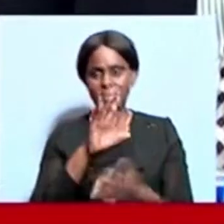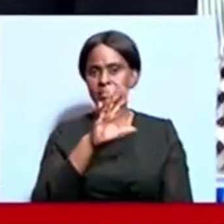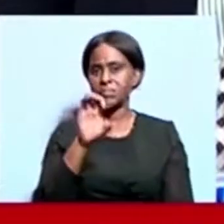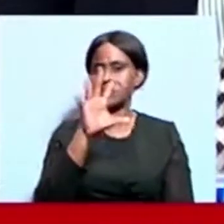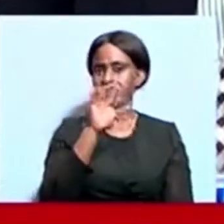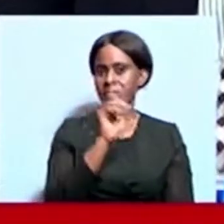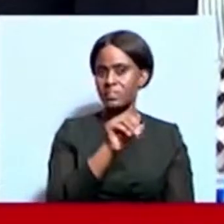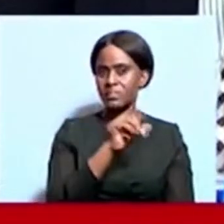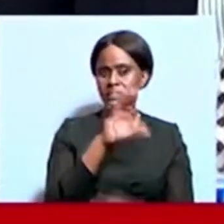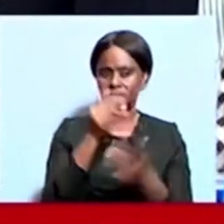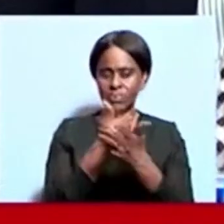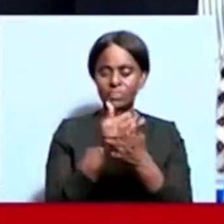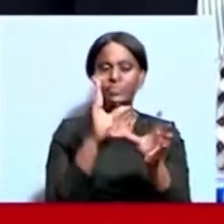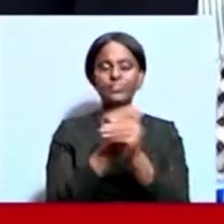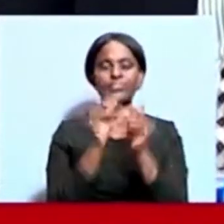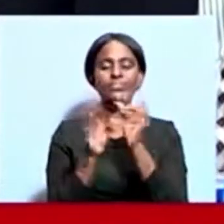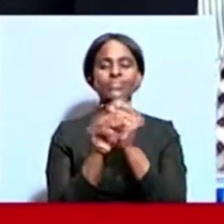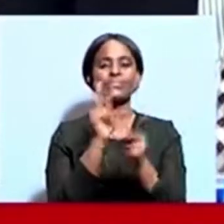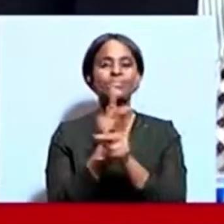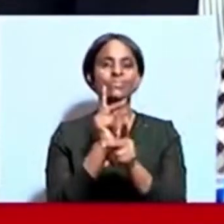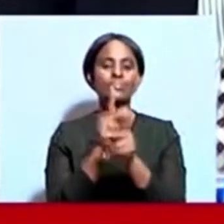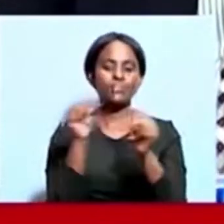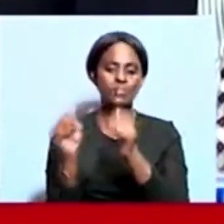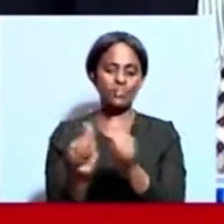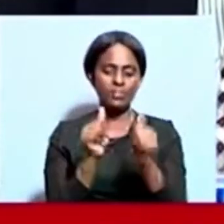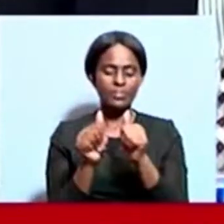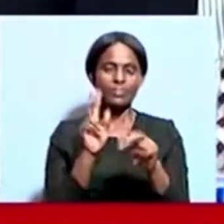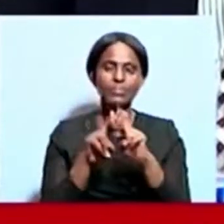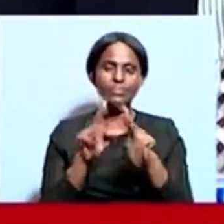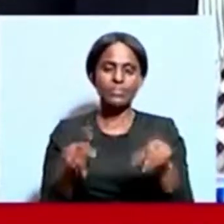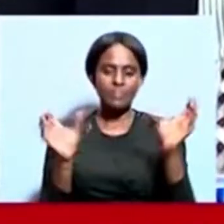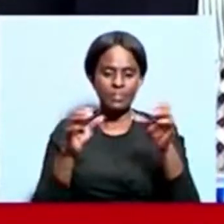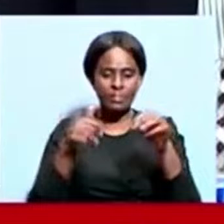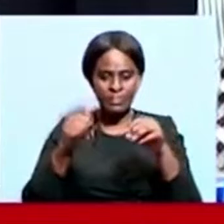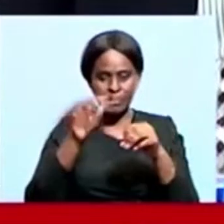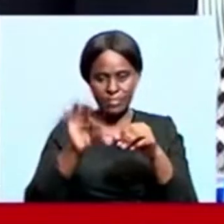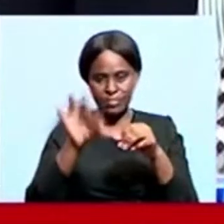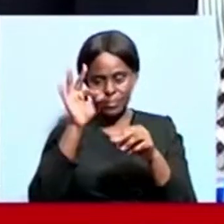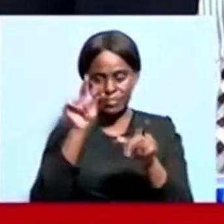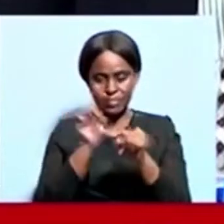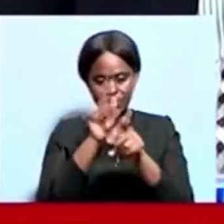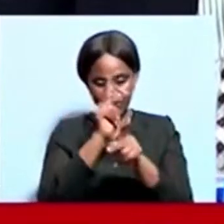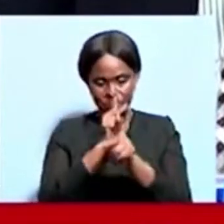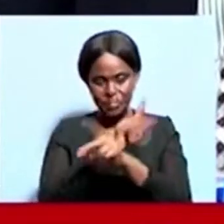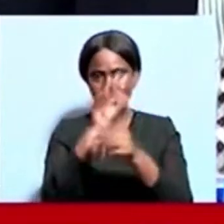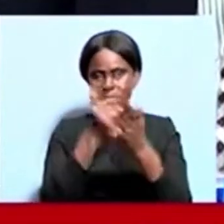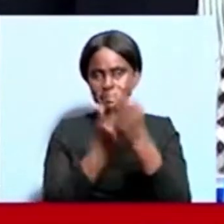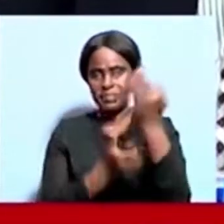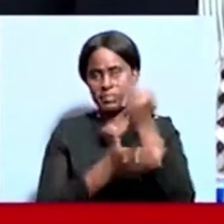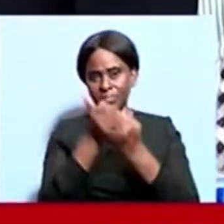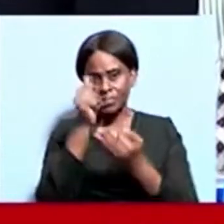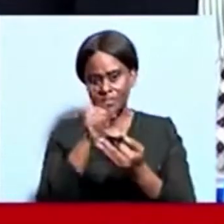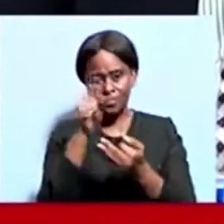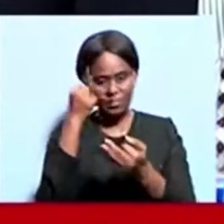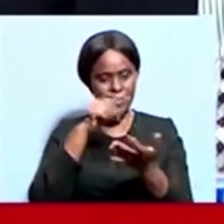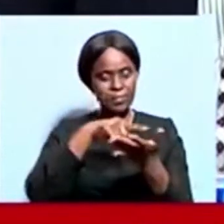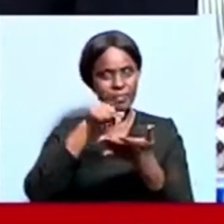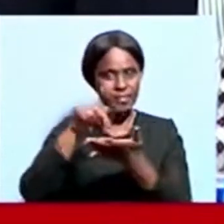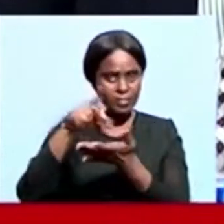94,550 were misfiled. Action taken, Chair. The Council located and secured all the forms for